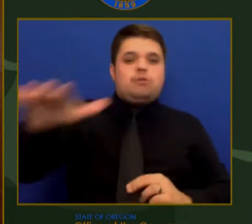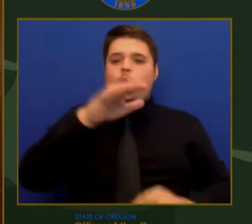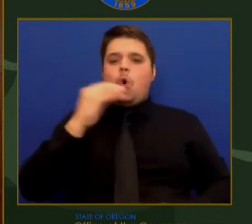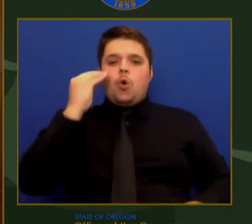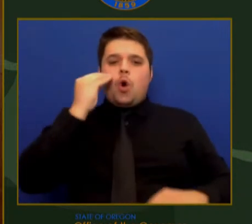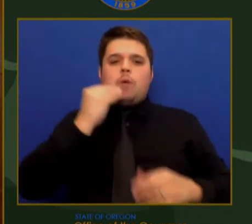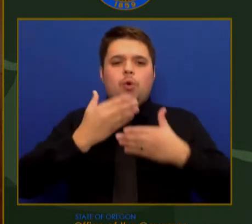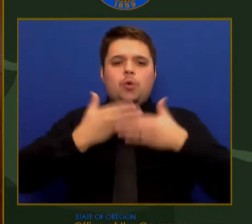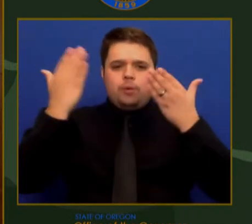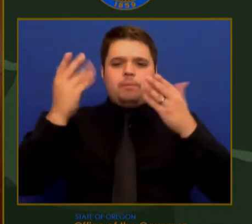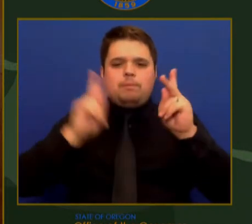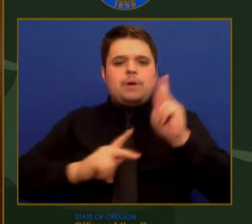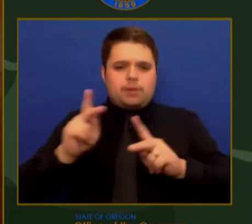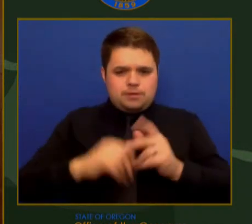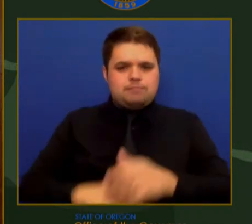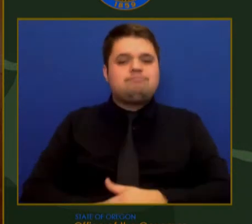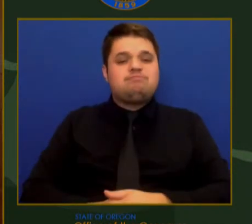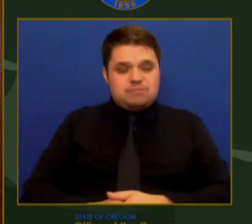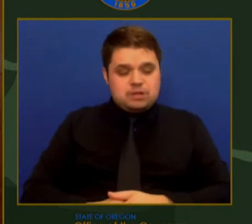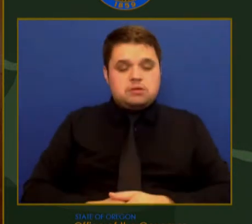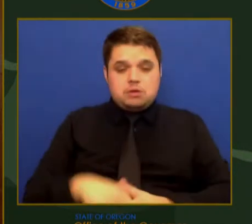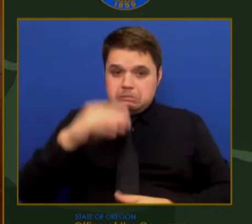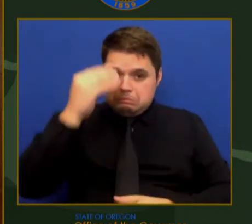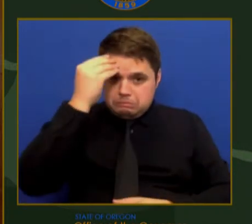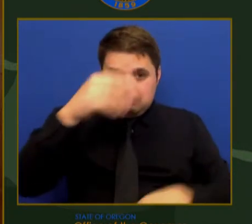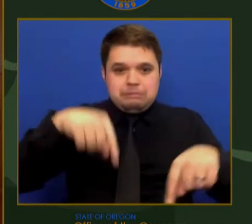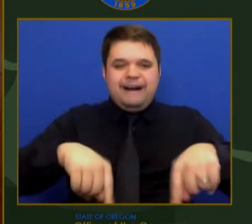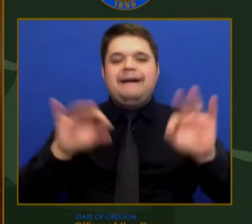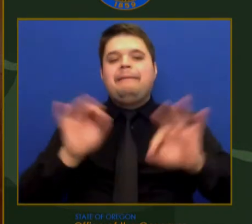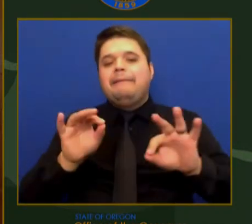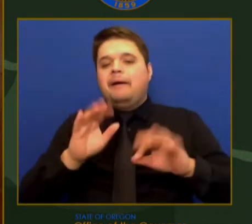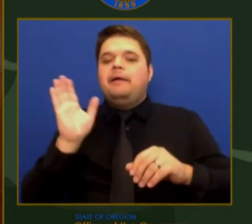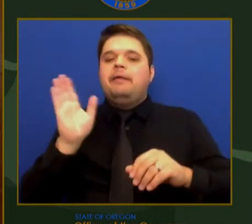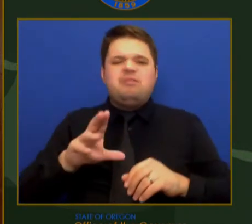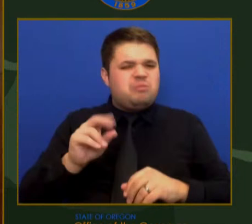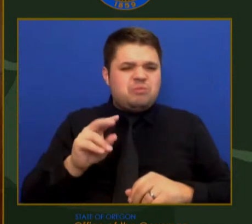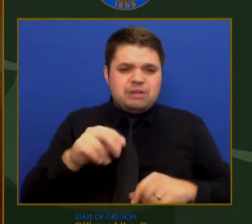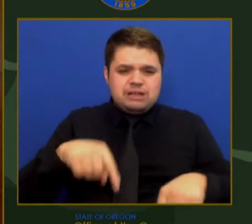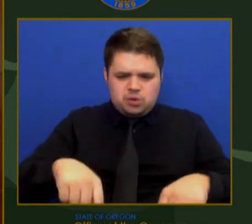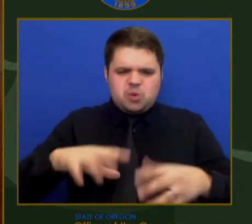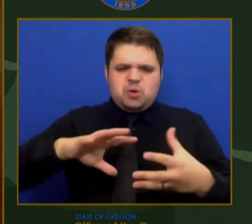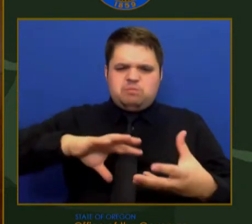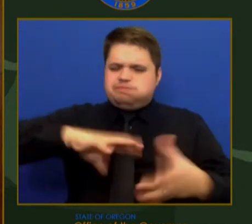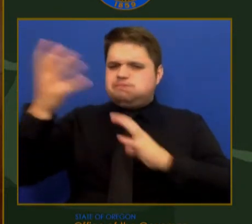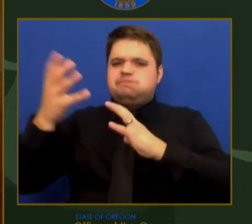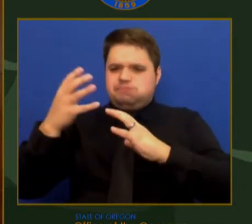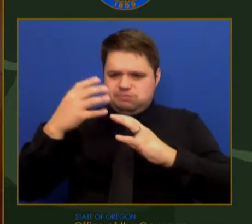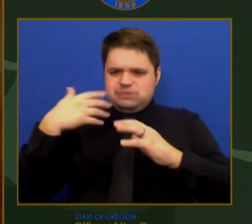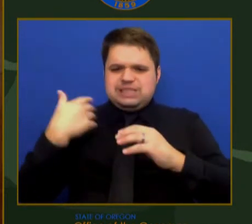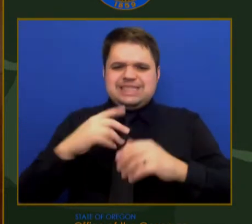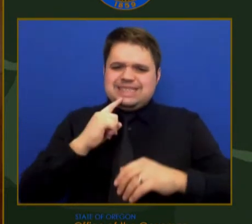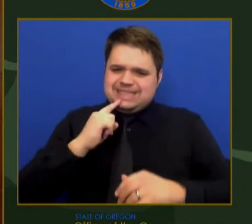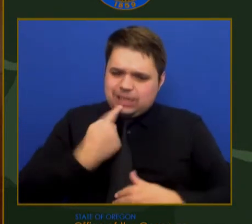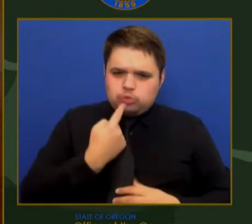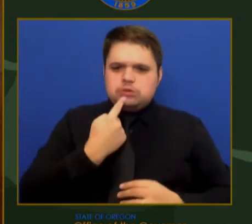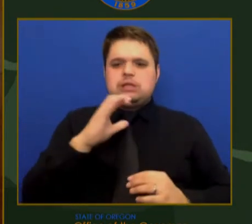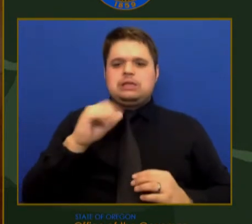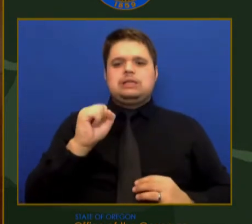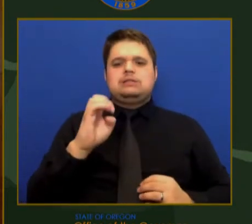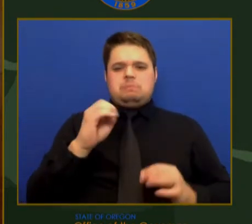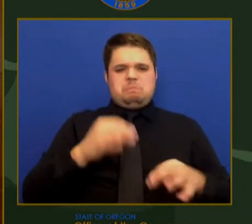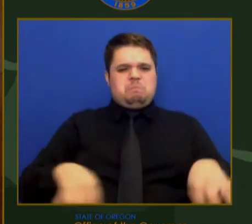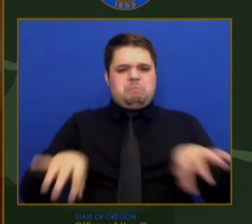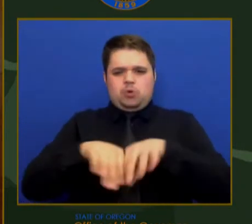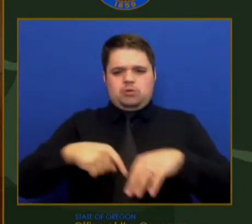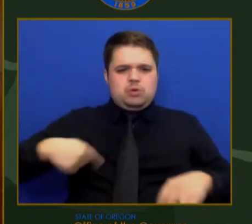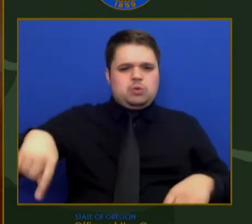Addressing this crisis is not just about investing resources. It's about fixing a system that has been rigged